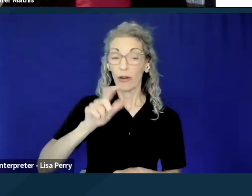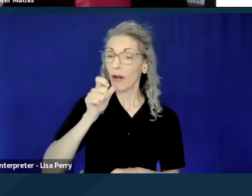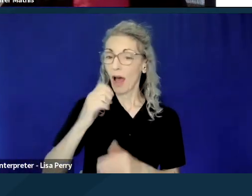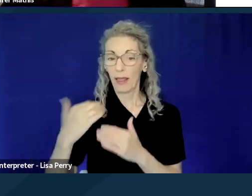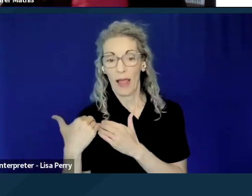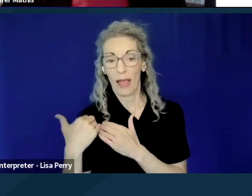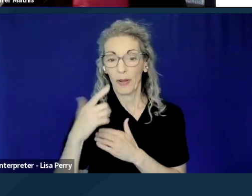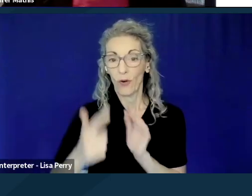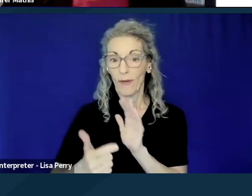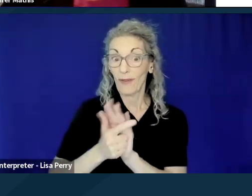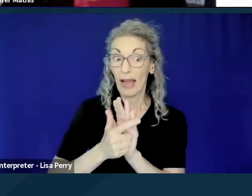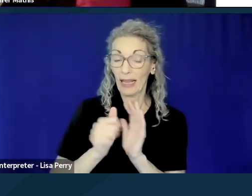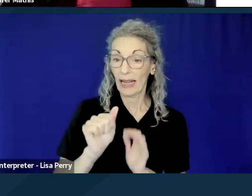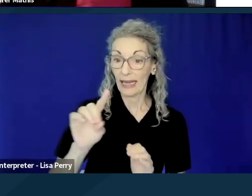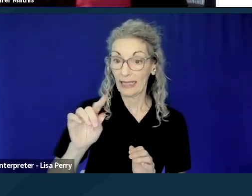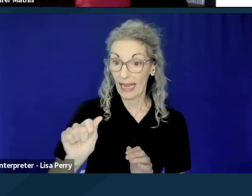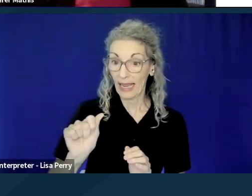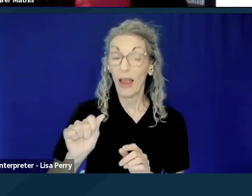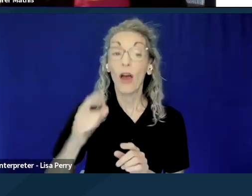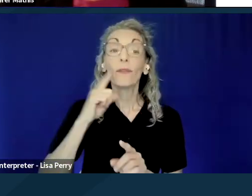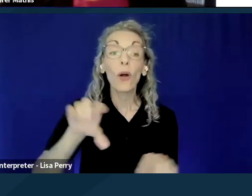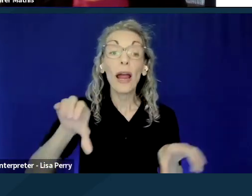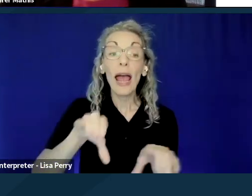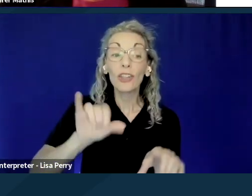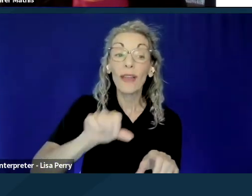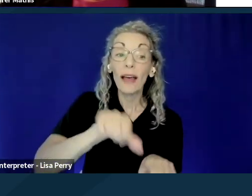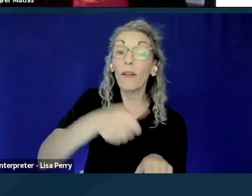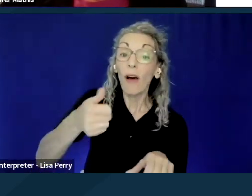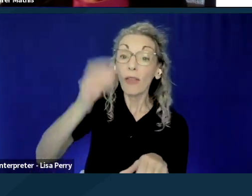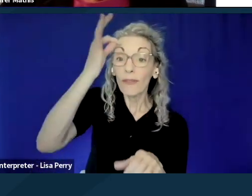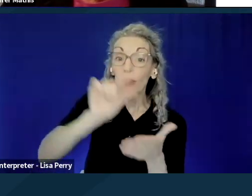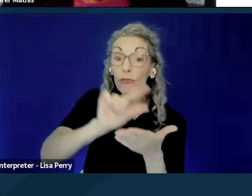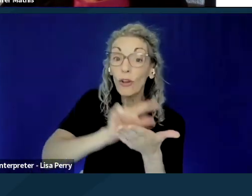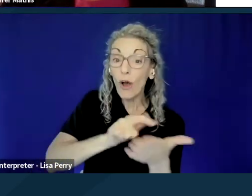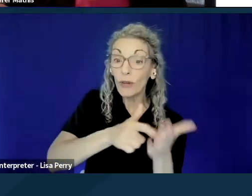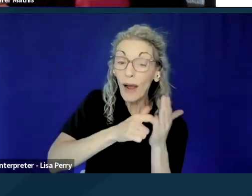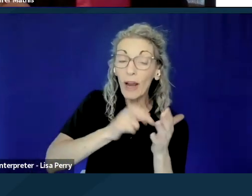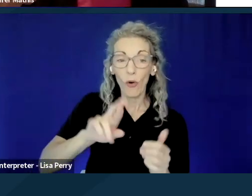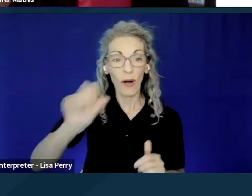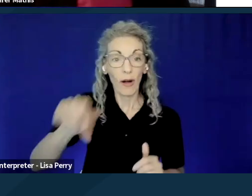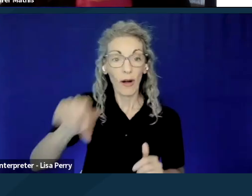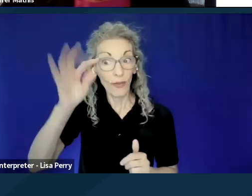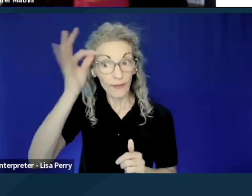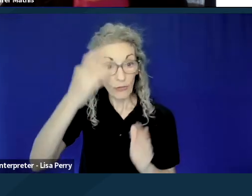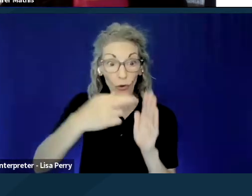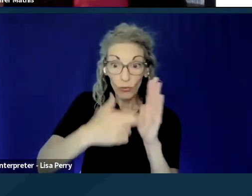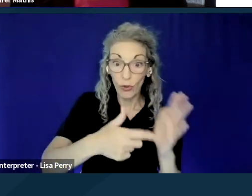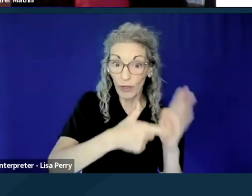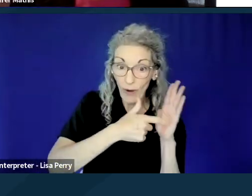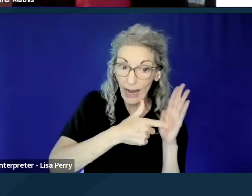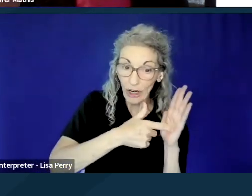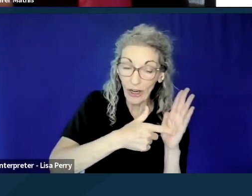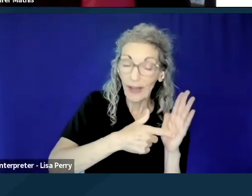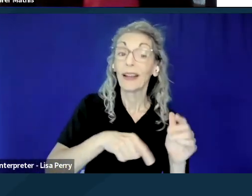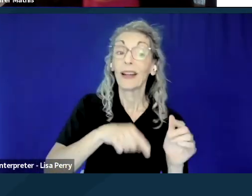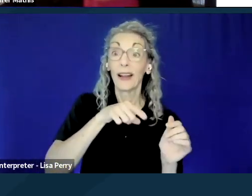for an action that is required by another federal law or another federal regulation. And in fact,